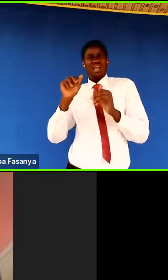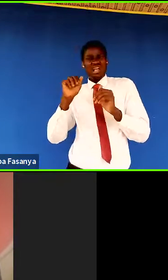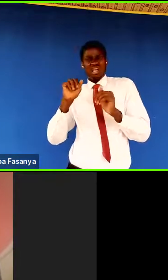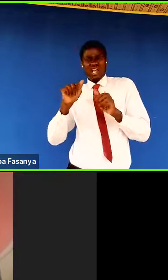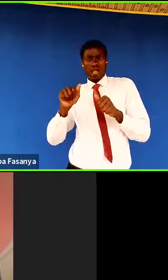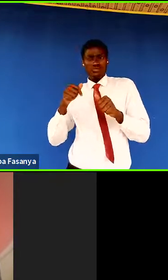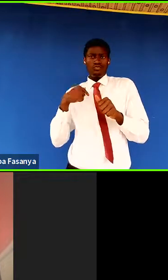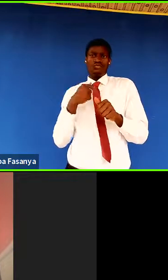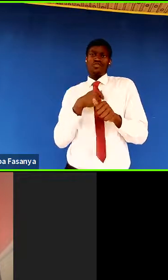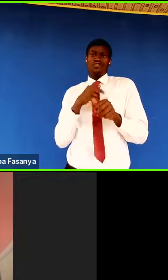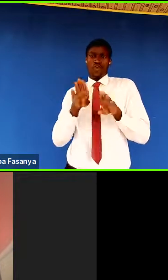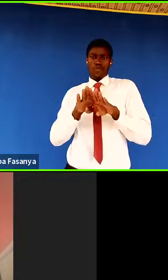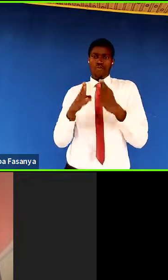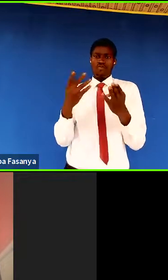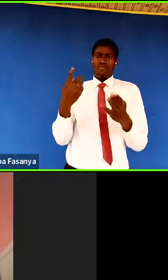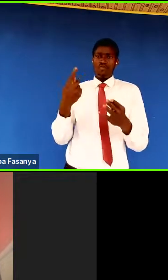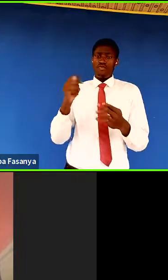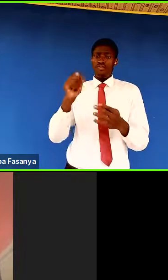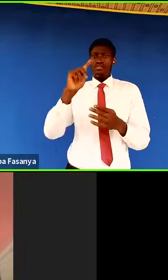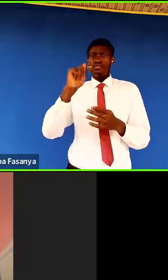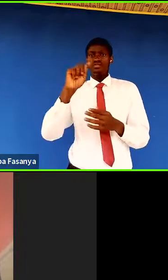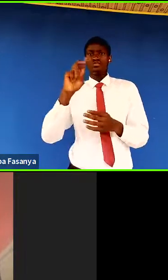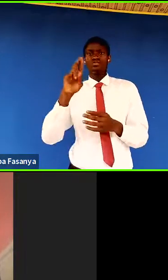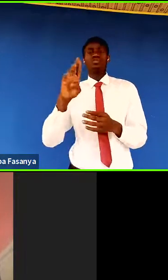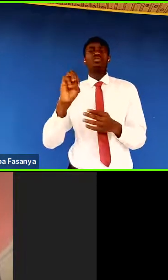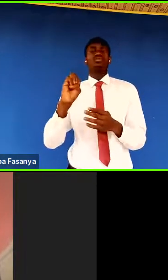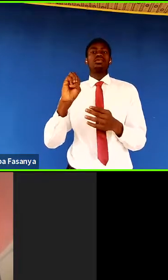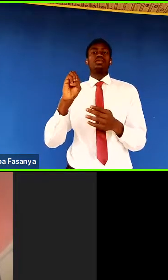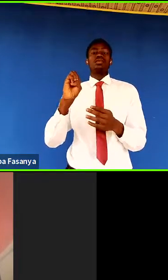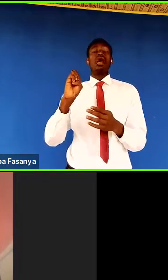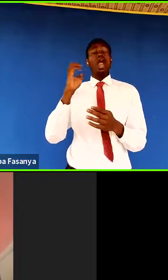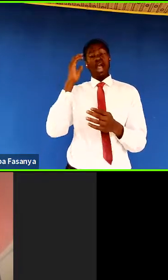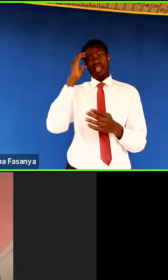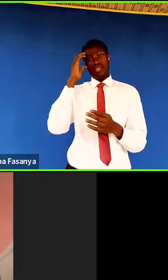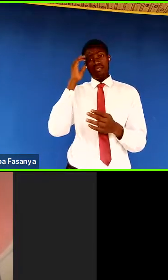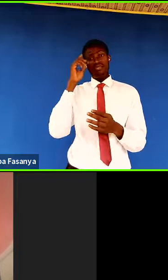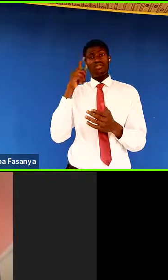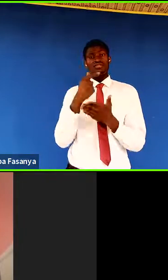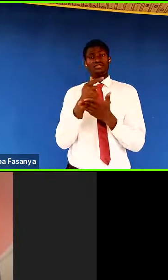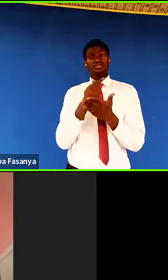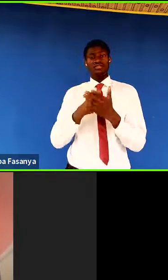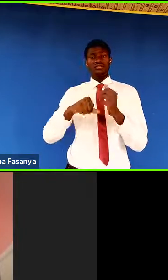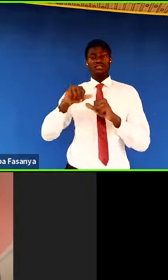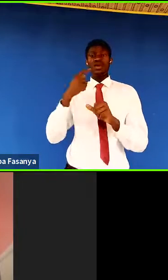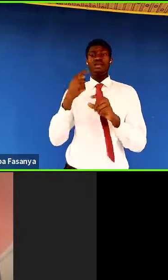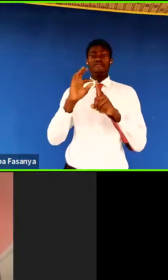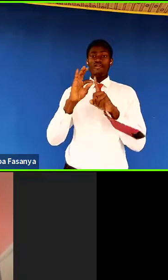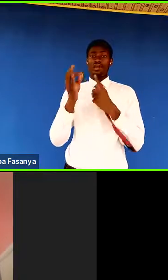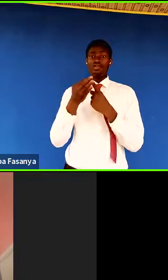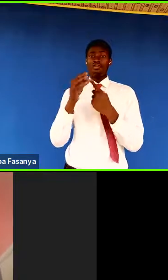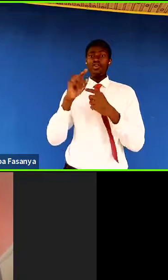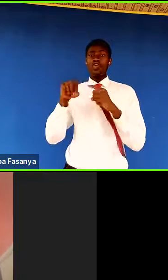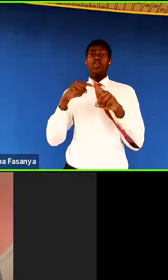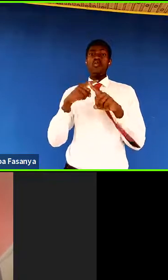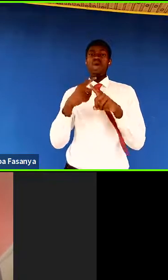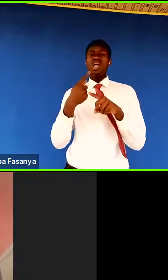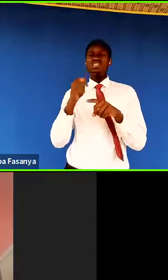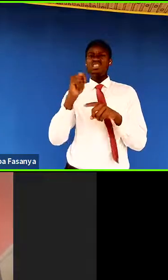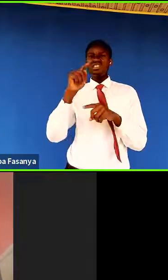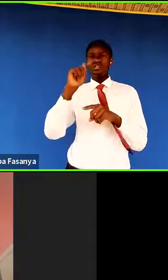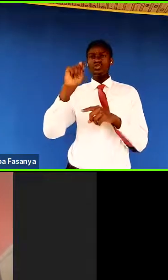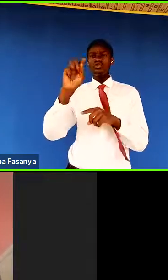might prevent a woman from getting pregnant. One of the factors is if the tubes are blocked. Can blocked tubes be